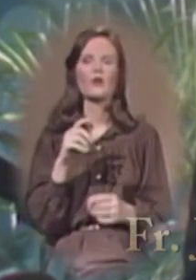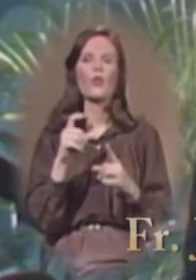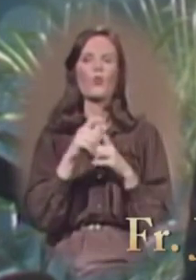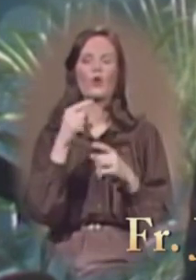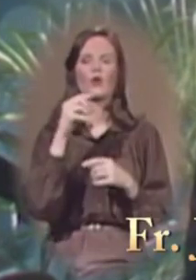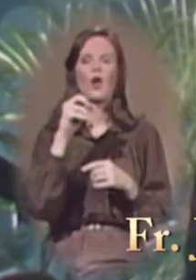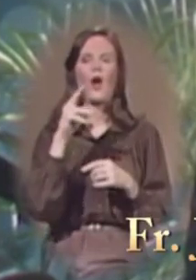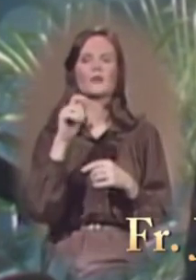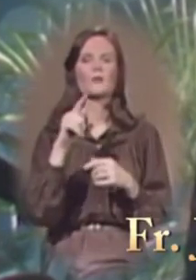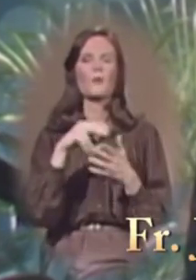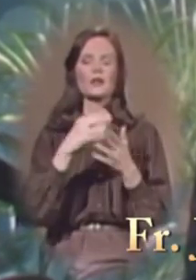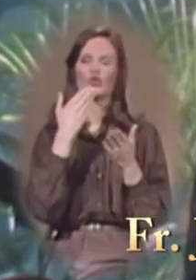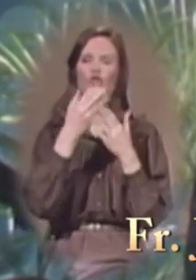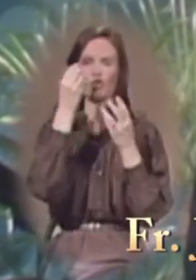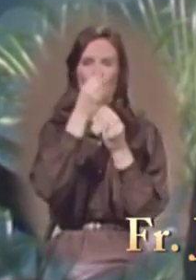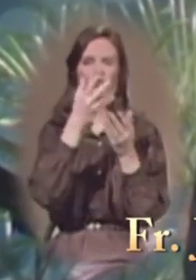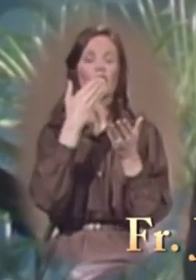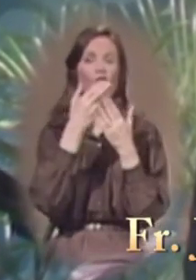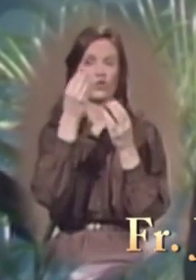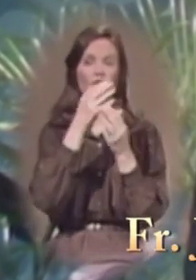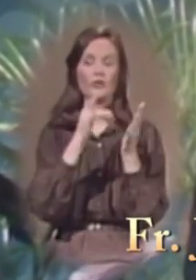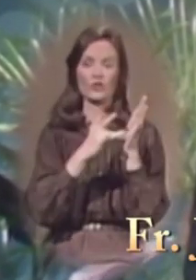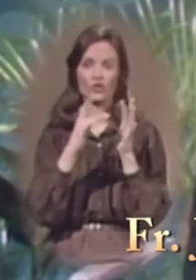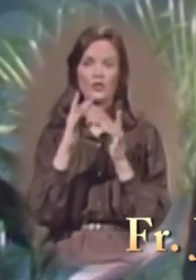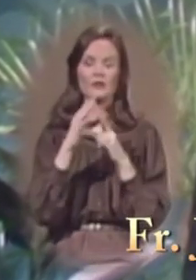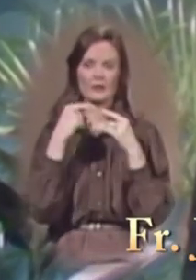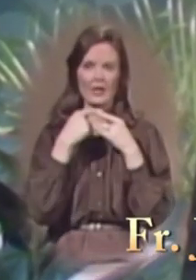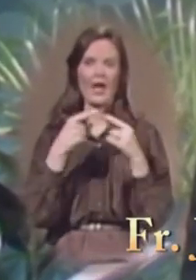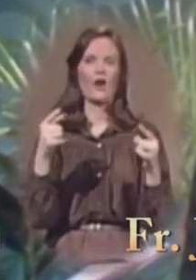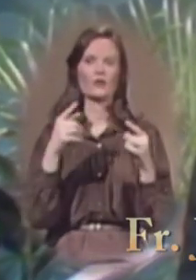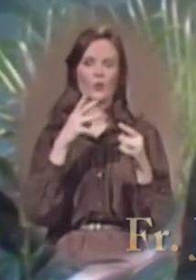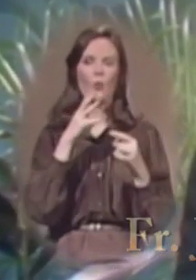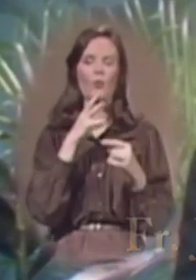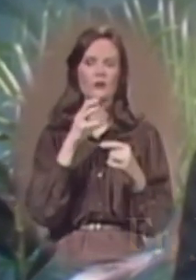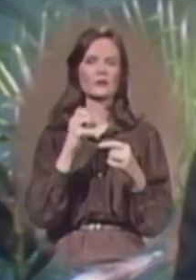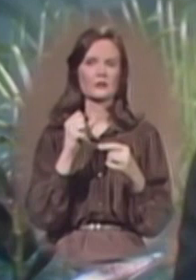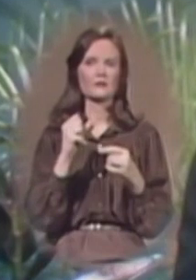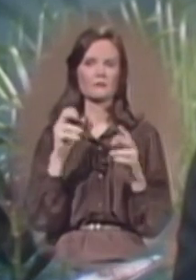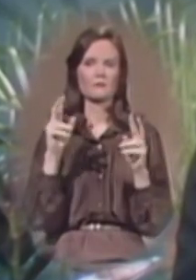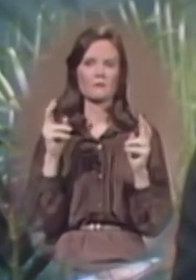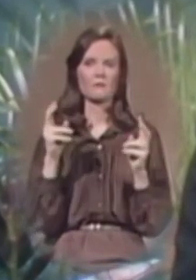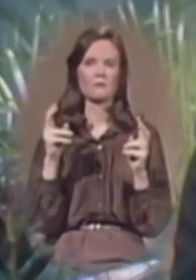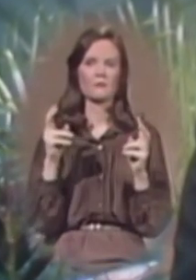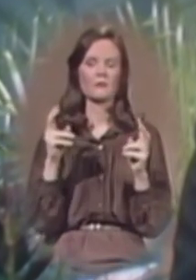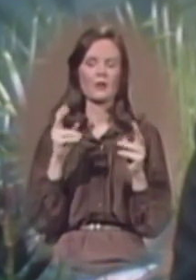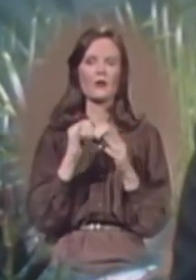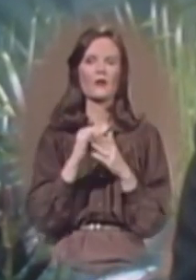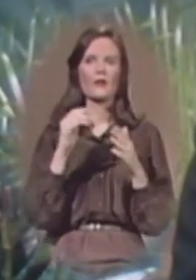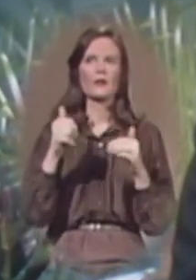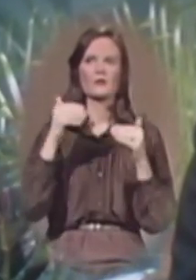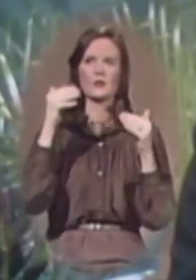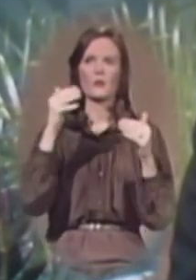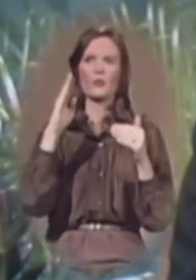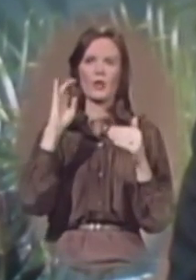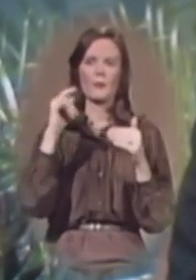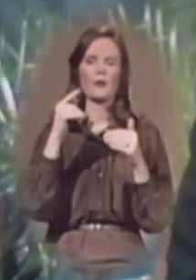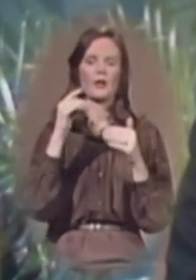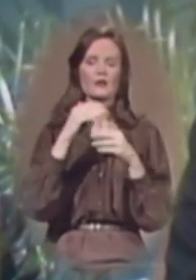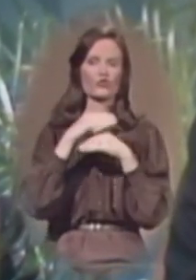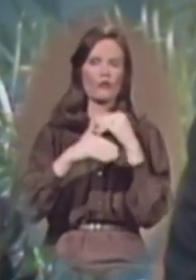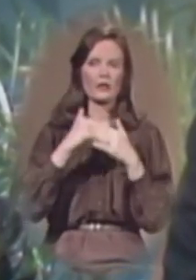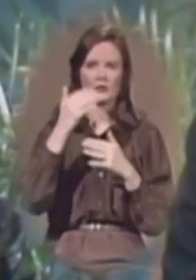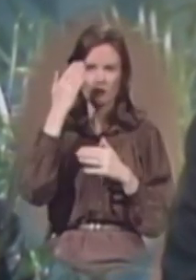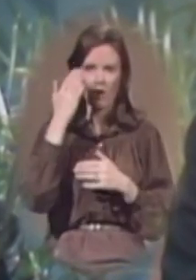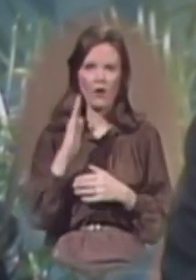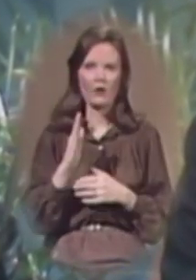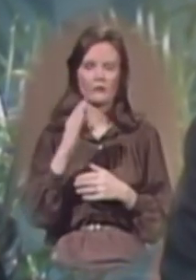The word gospel means good news, and the good news that Jesus announced was essentially this, that the Supreme Being is a